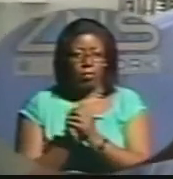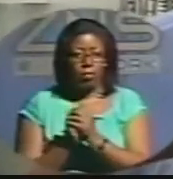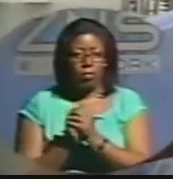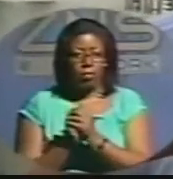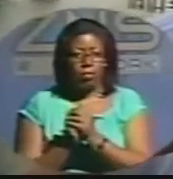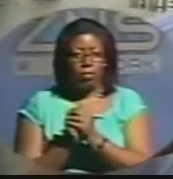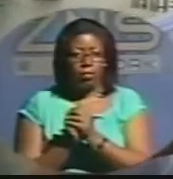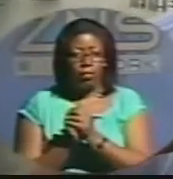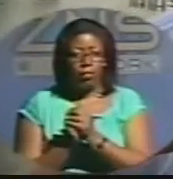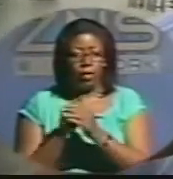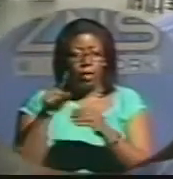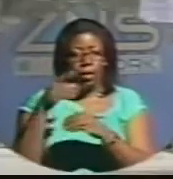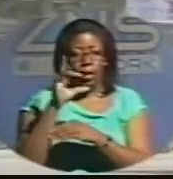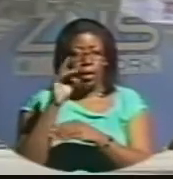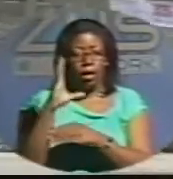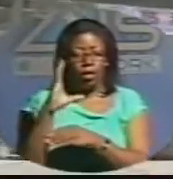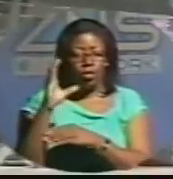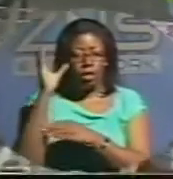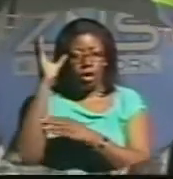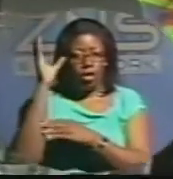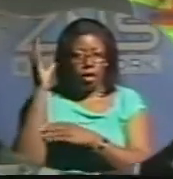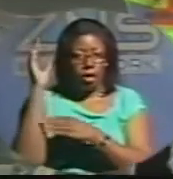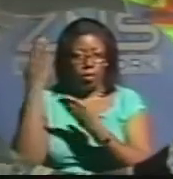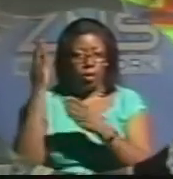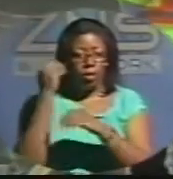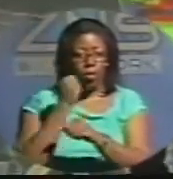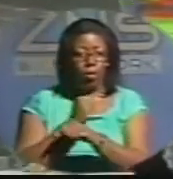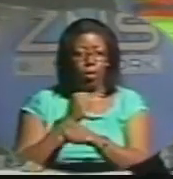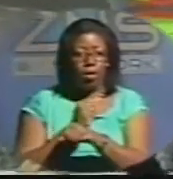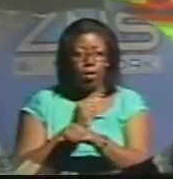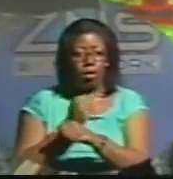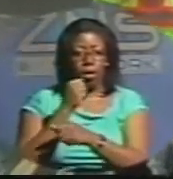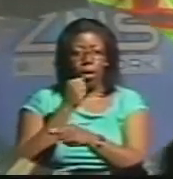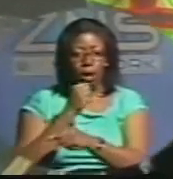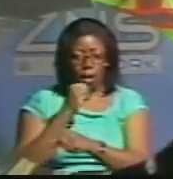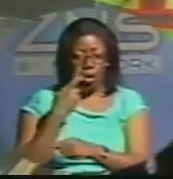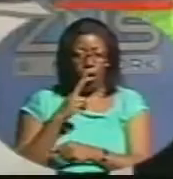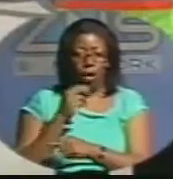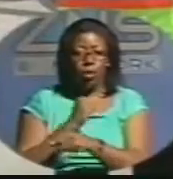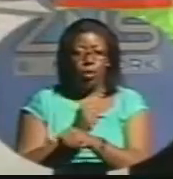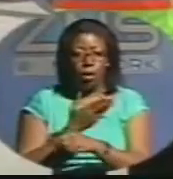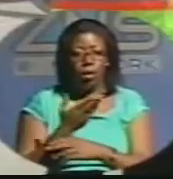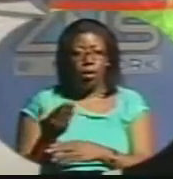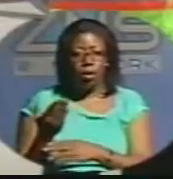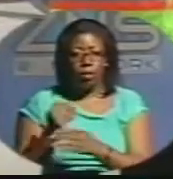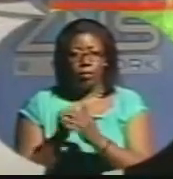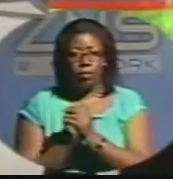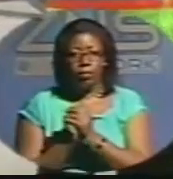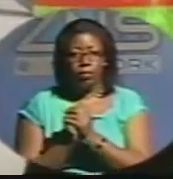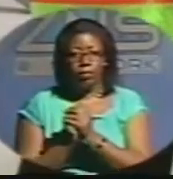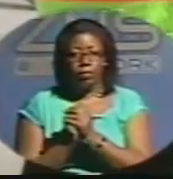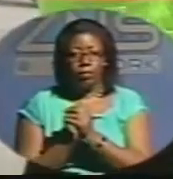finished. About 850 Chinese and Bahamian workers are employed on the Baha Mar site. Fern Carey, CNN News.